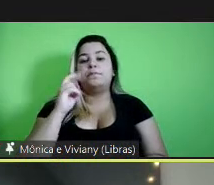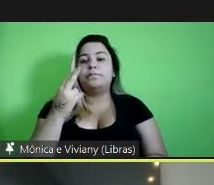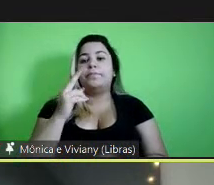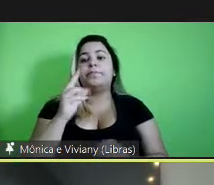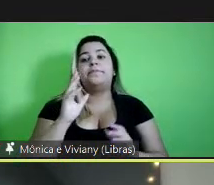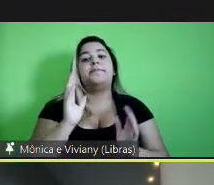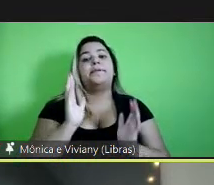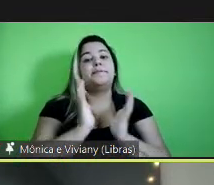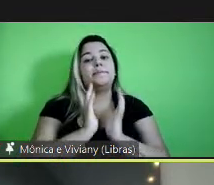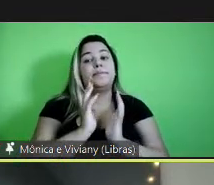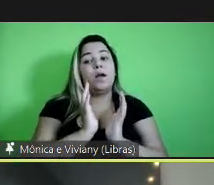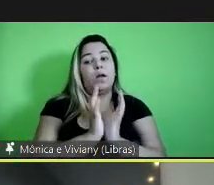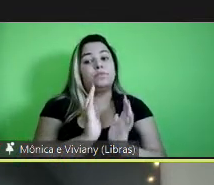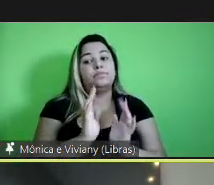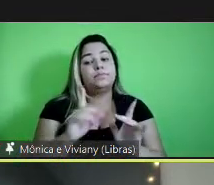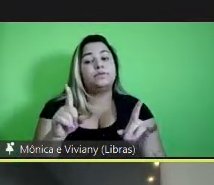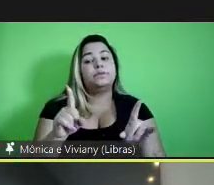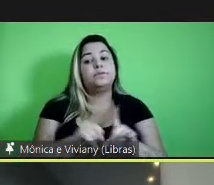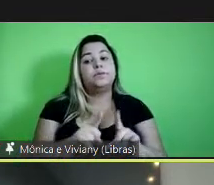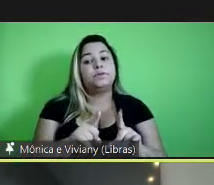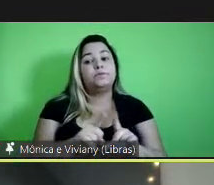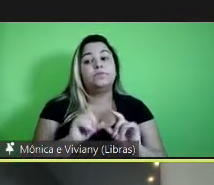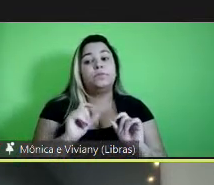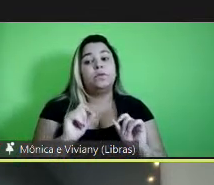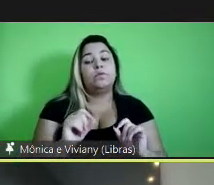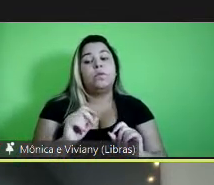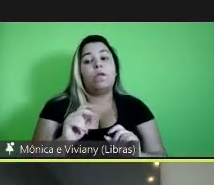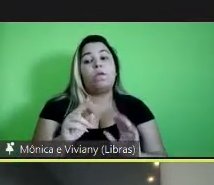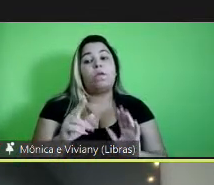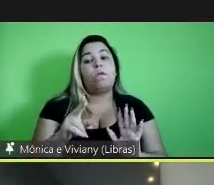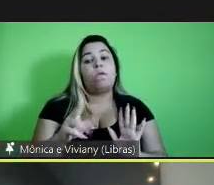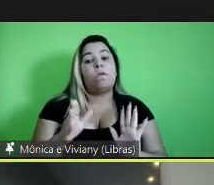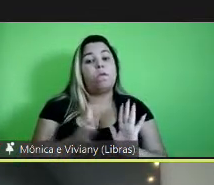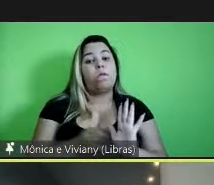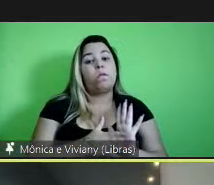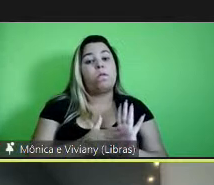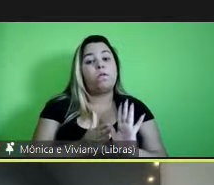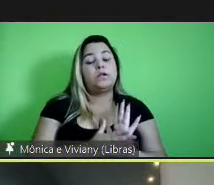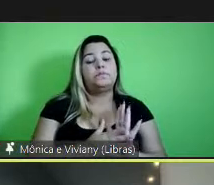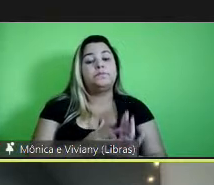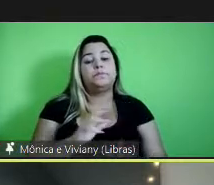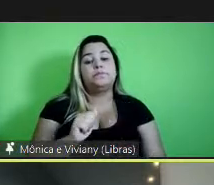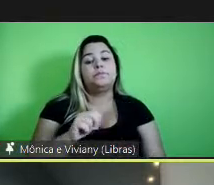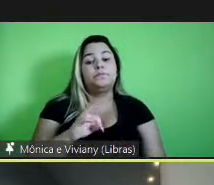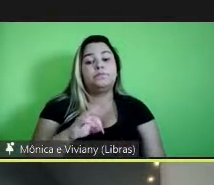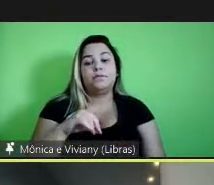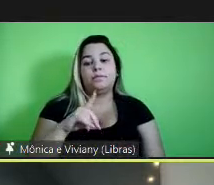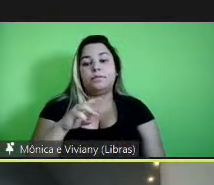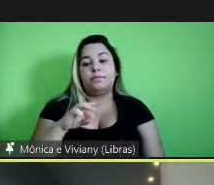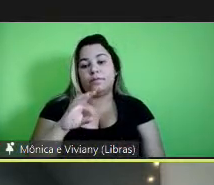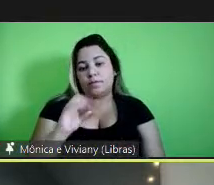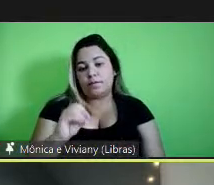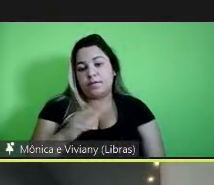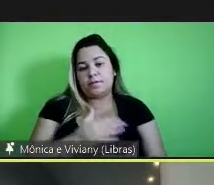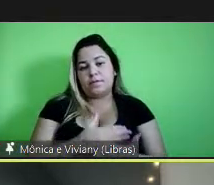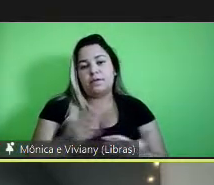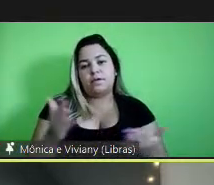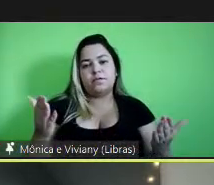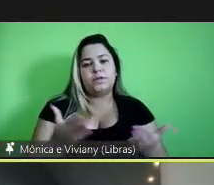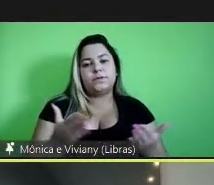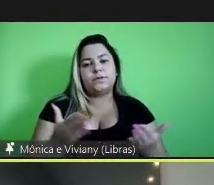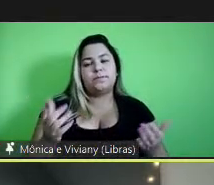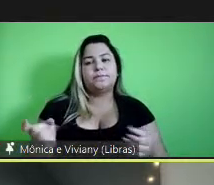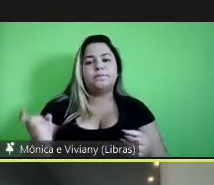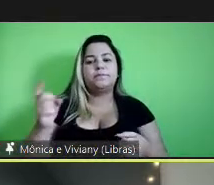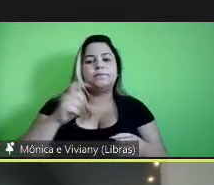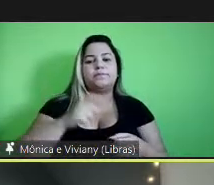and service and treatment. And we're going to start this year. the project of treatment we're going to start this